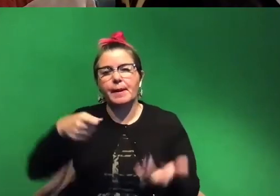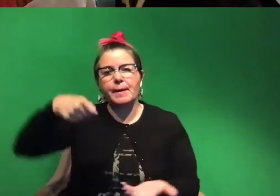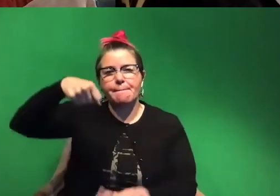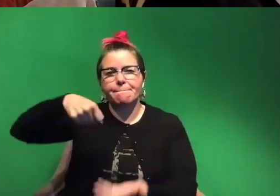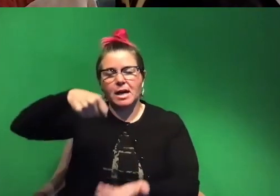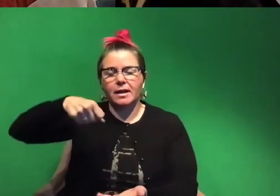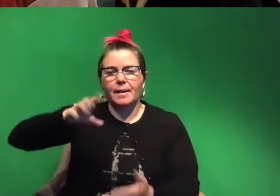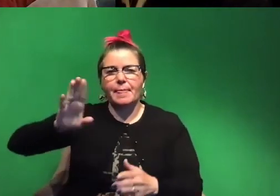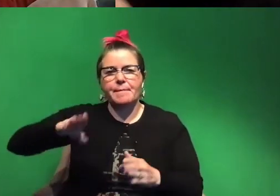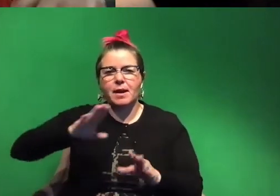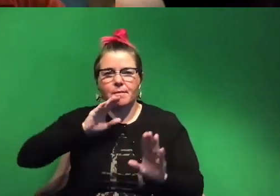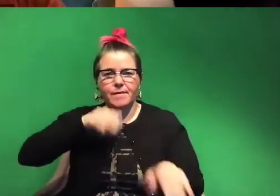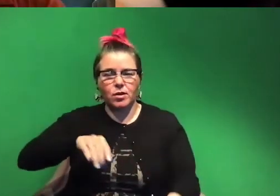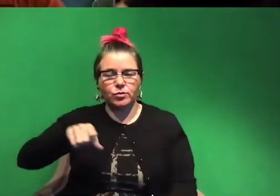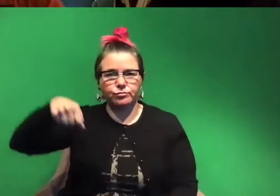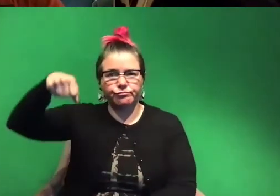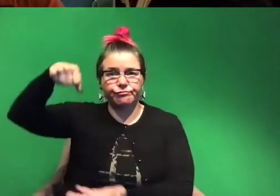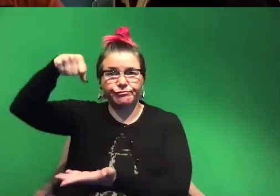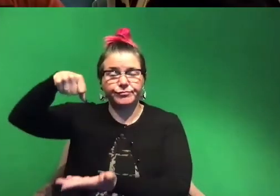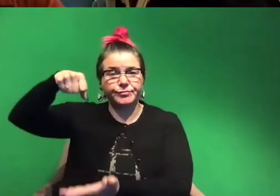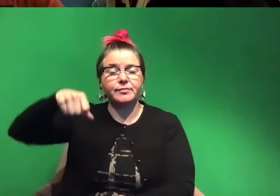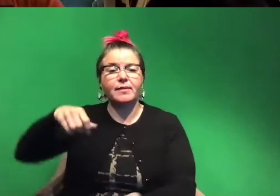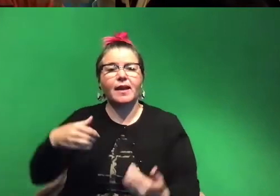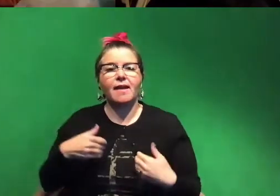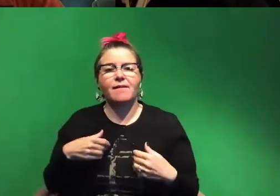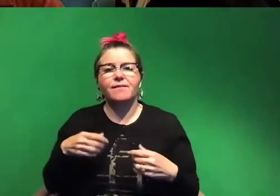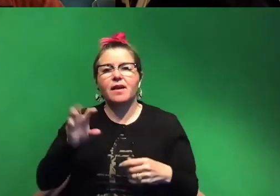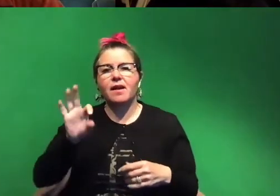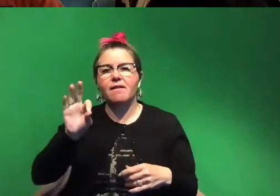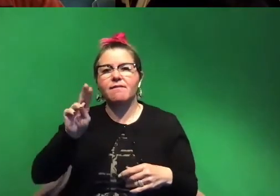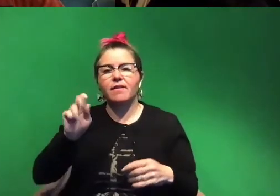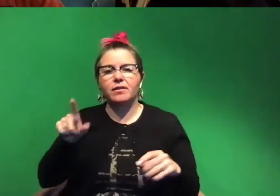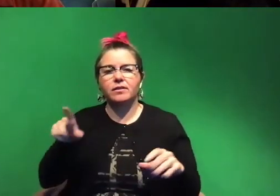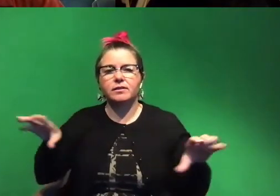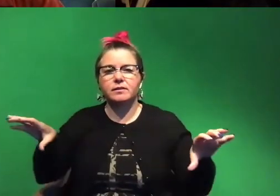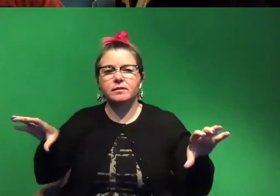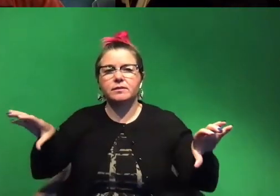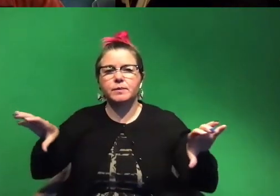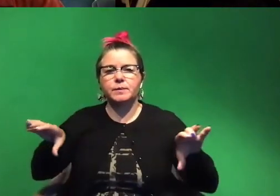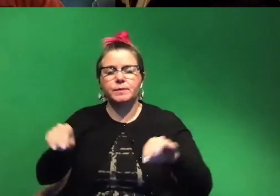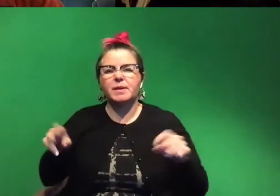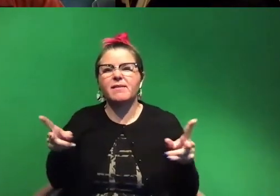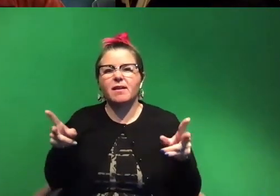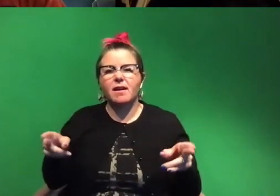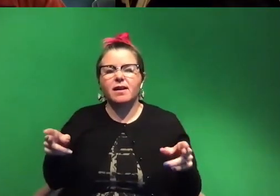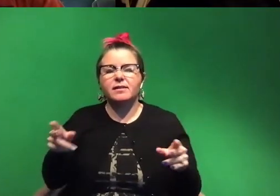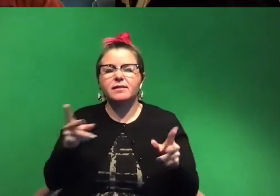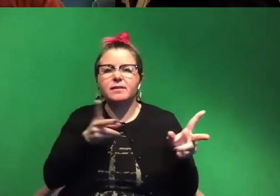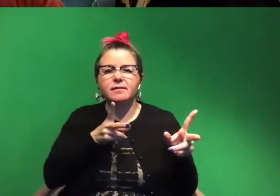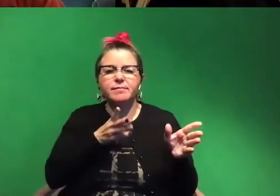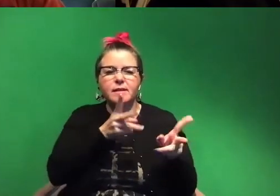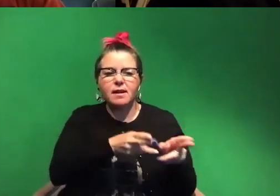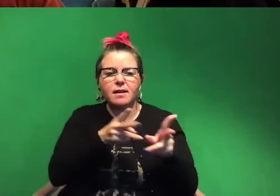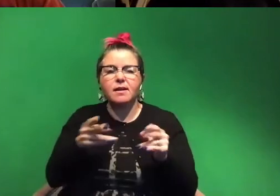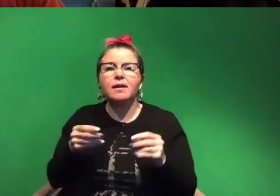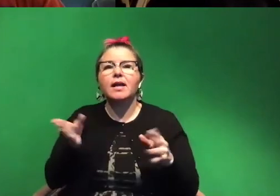at the bottom of the ocean, and they have these funnels which are sort of pleated and cut into segments. They can